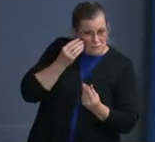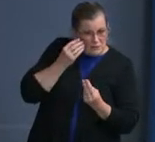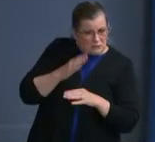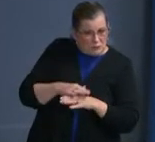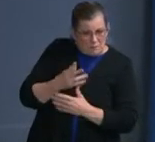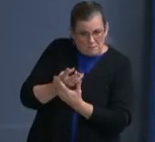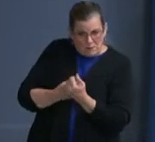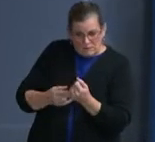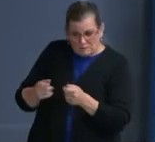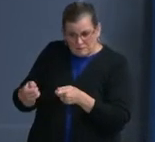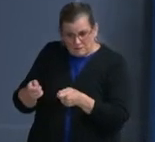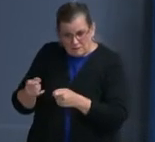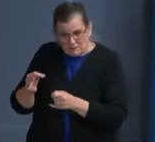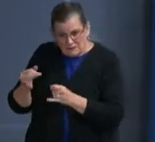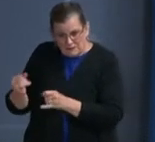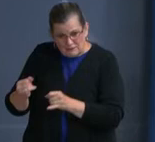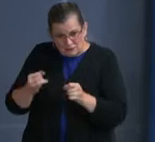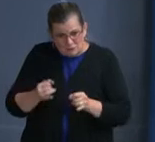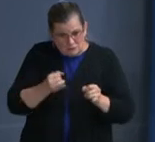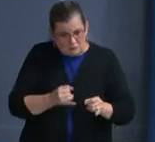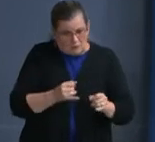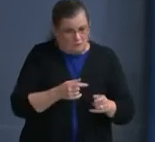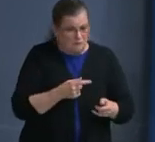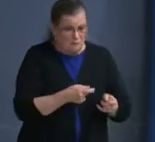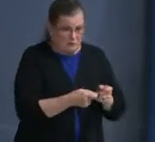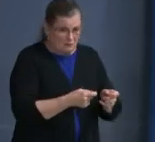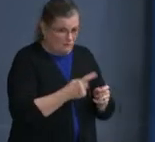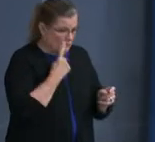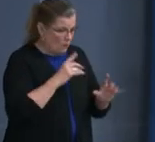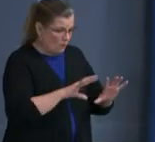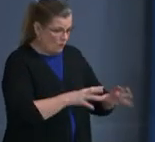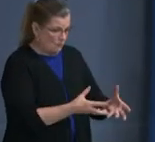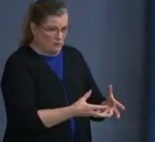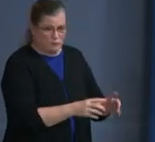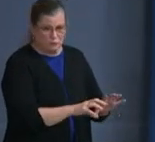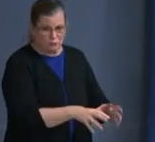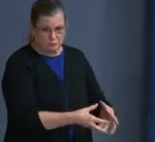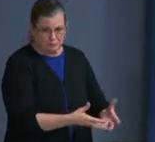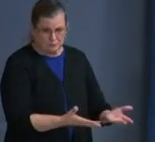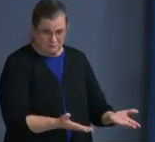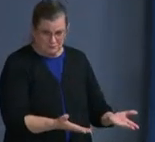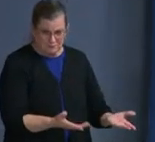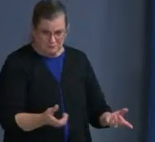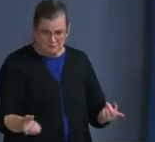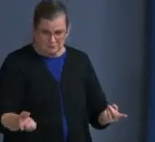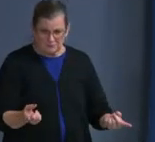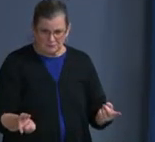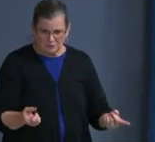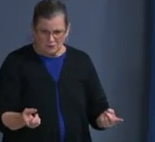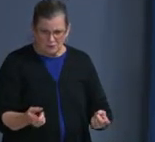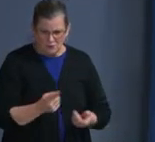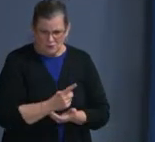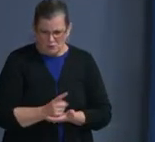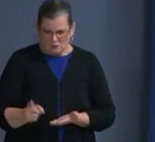of the individual, but also in the management of the overall situation. A couple weeks ago,